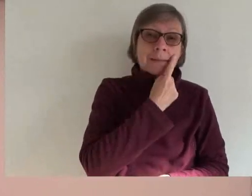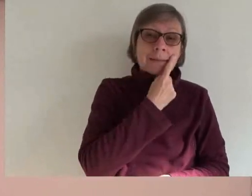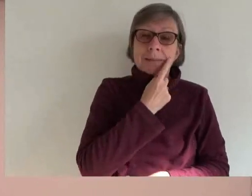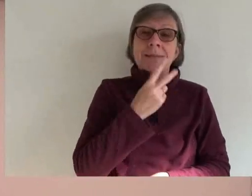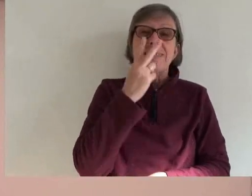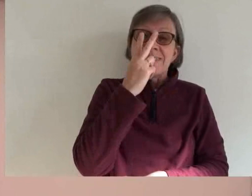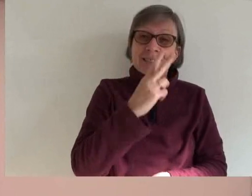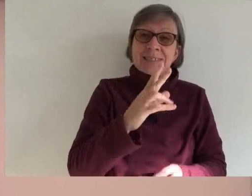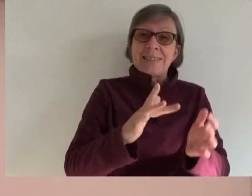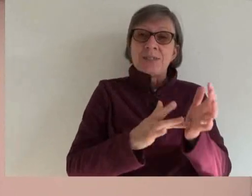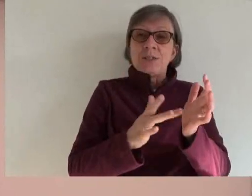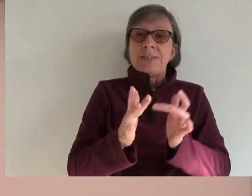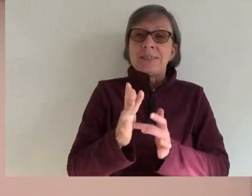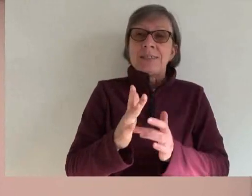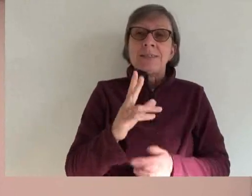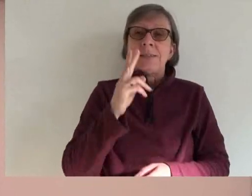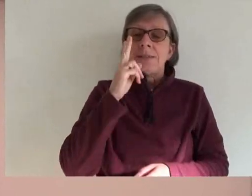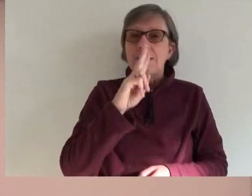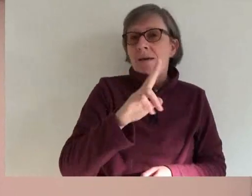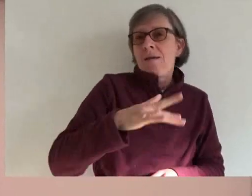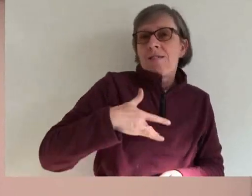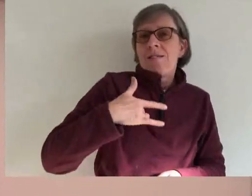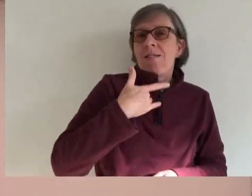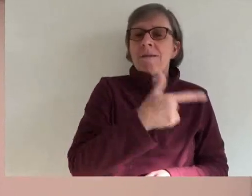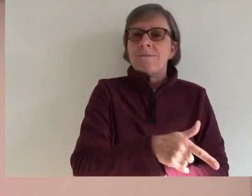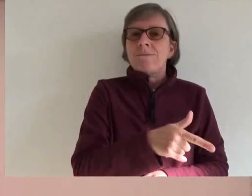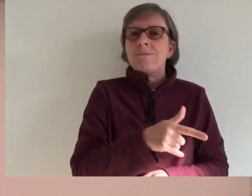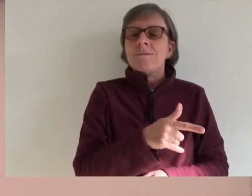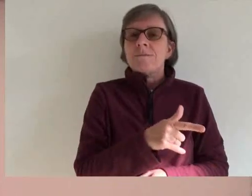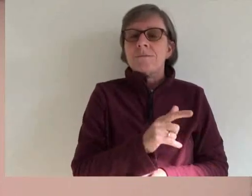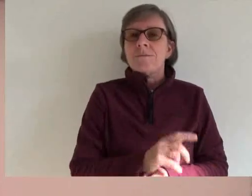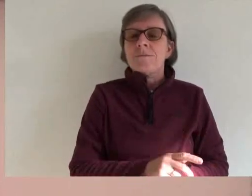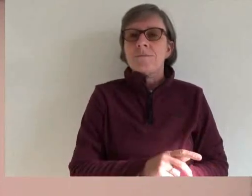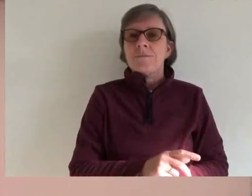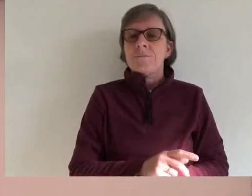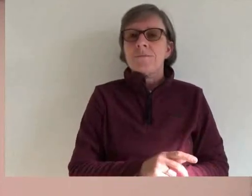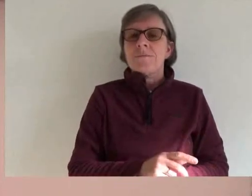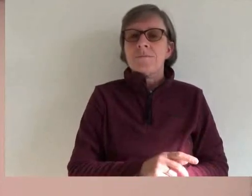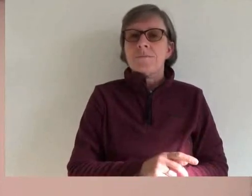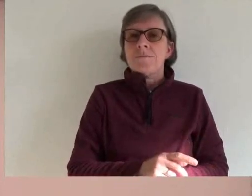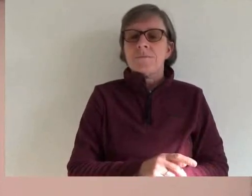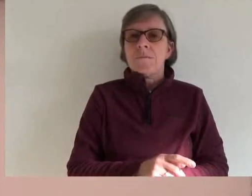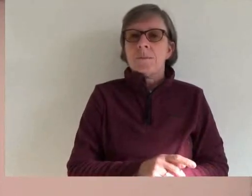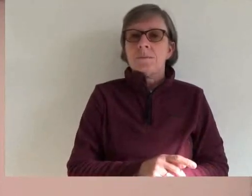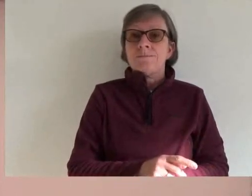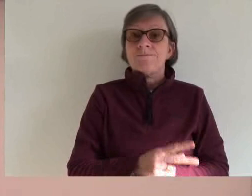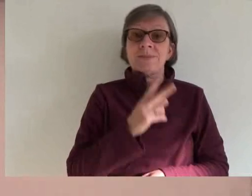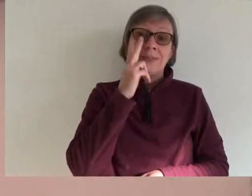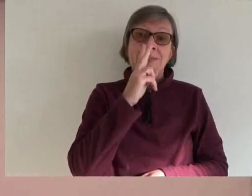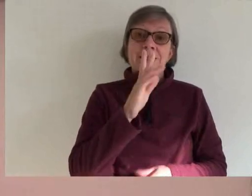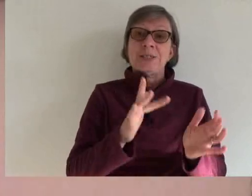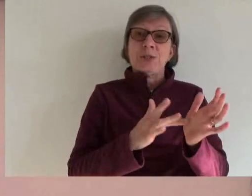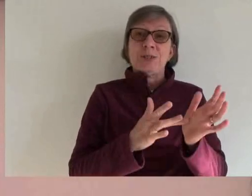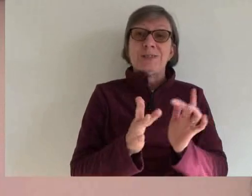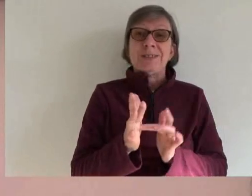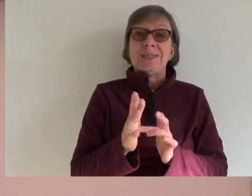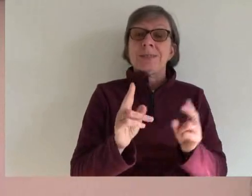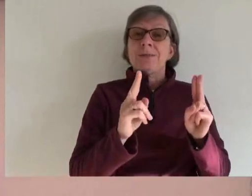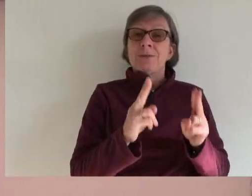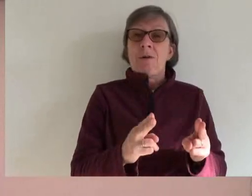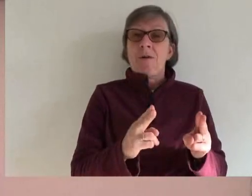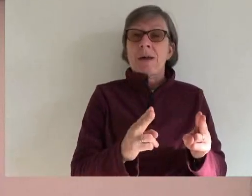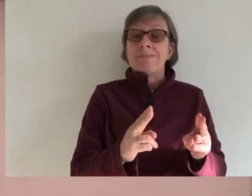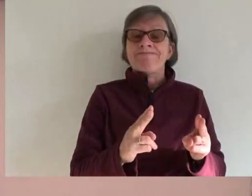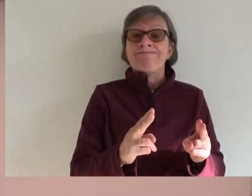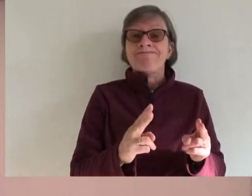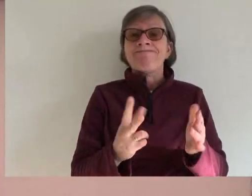of Jesus, he was there. He saw Jesus' life, the miracles that he committed, that he did. He saw Jesus' death